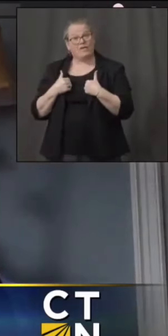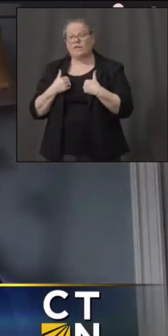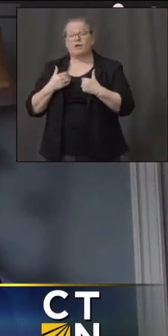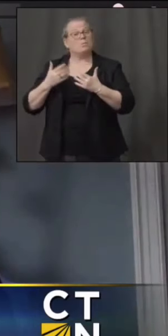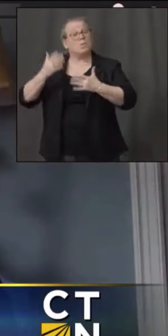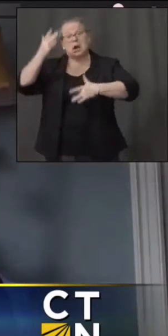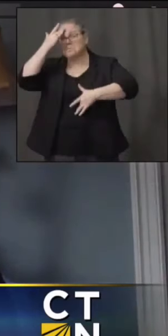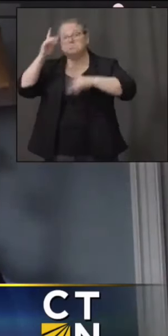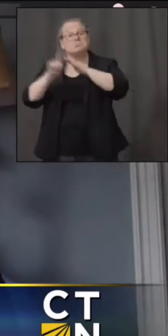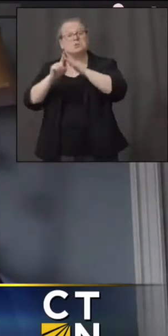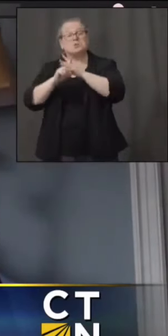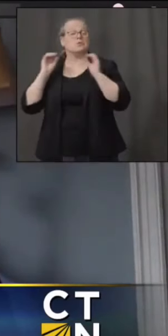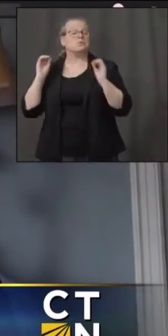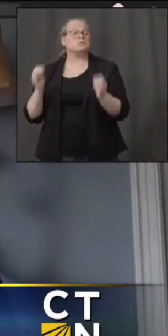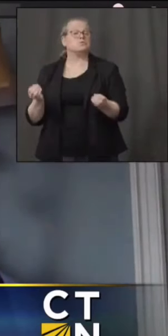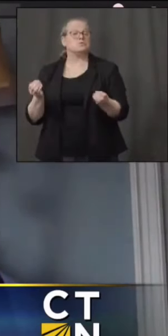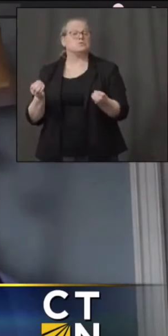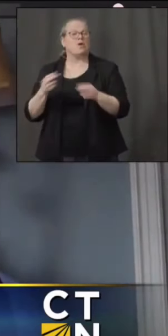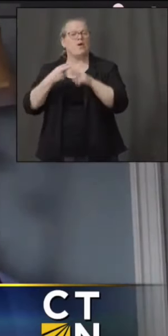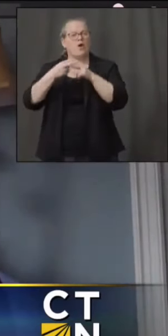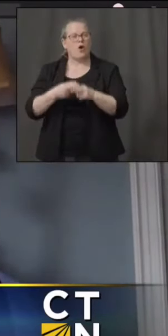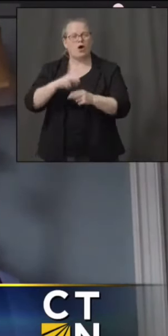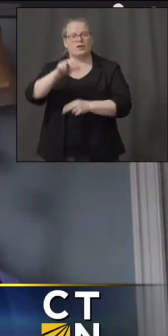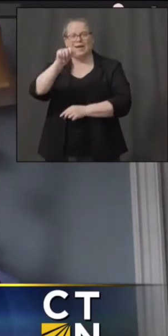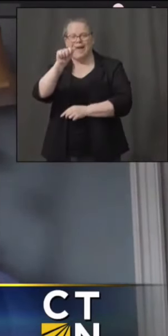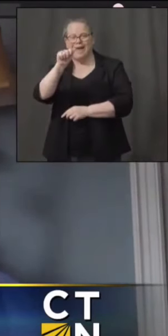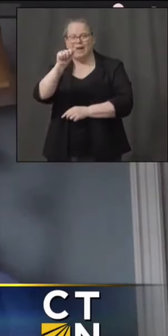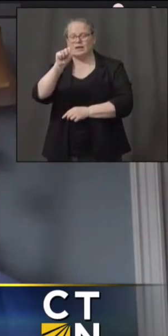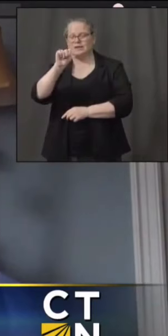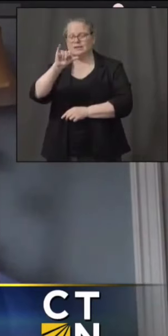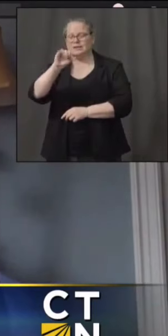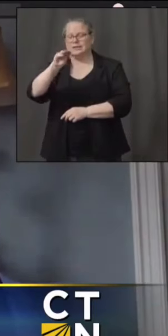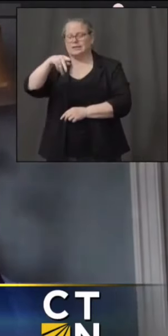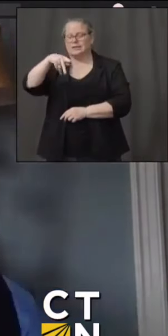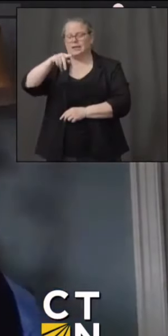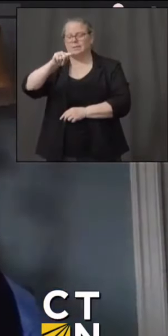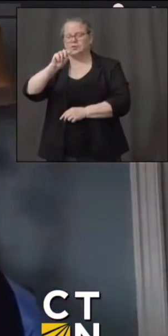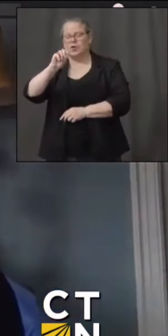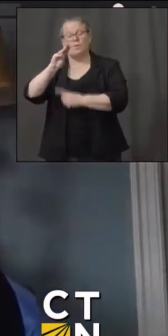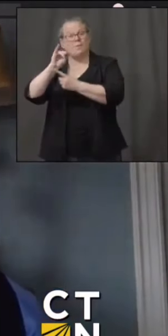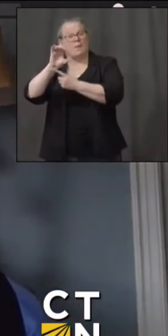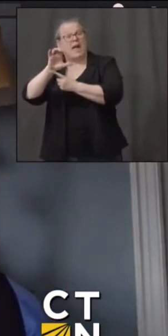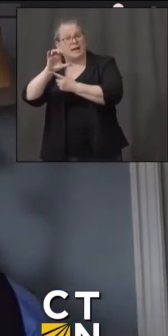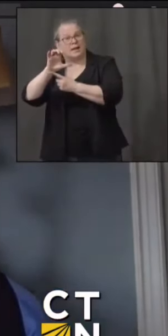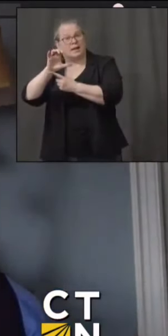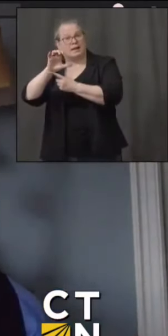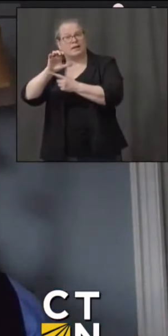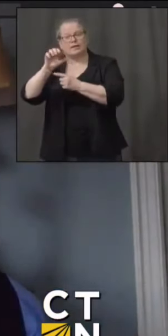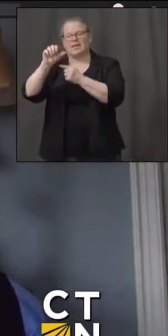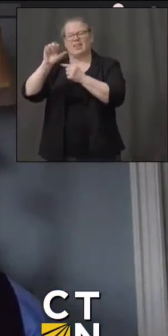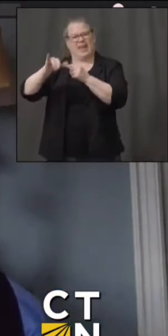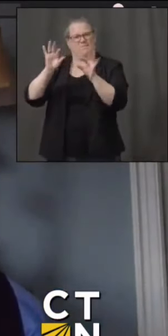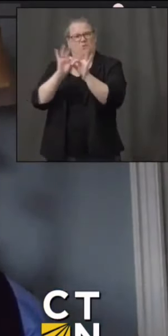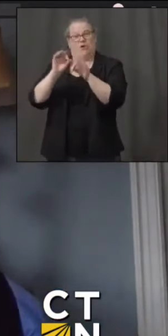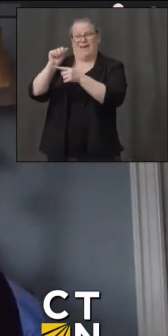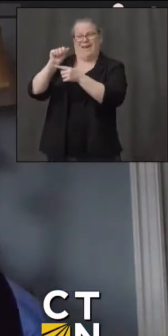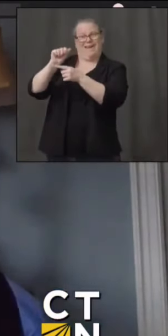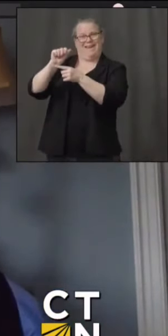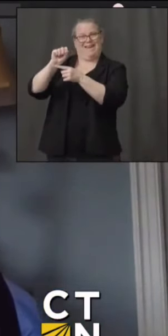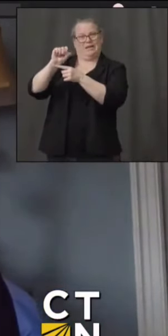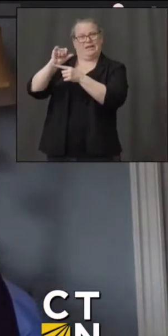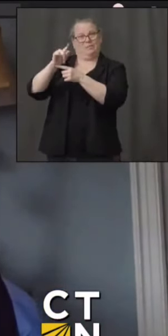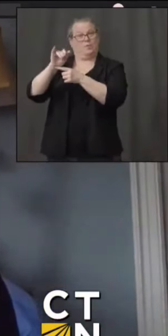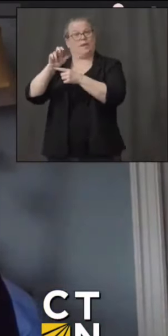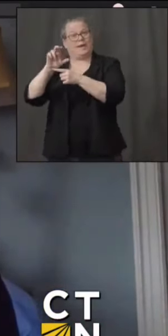testing people who are asymptomatic. And those people will then be enrolled in the case investigation and the